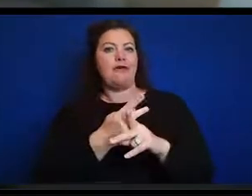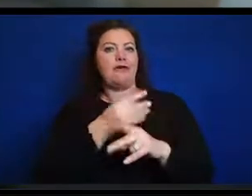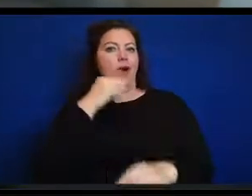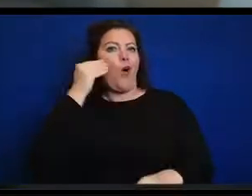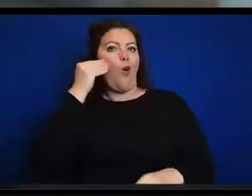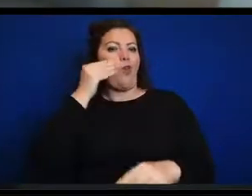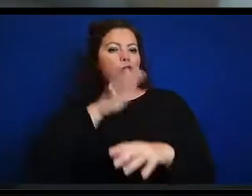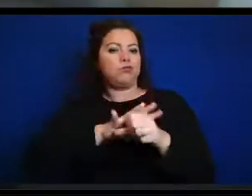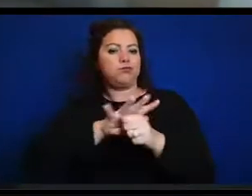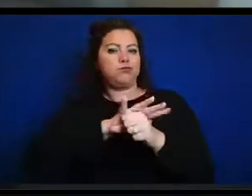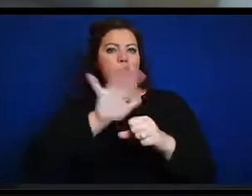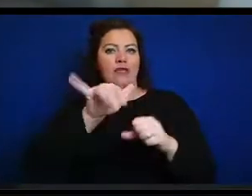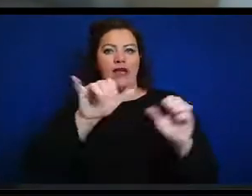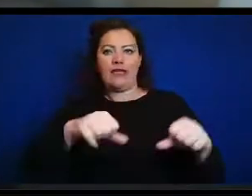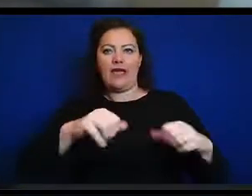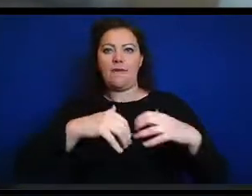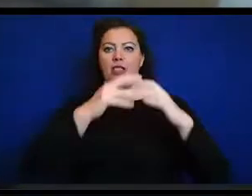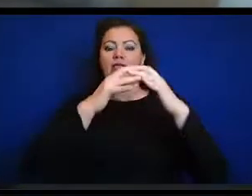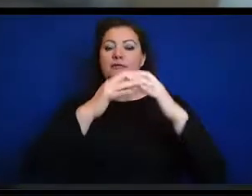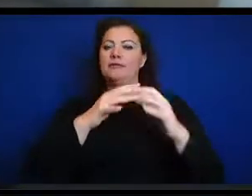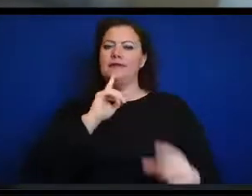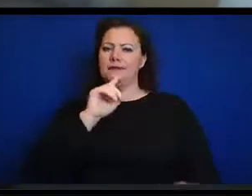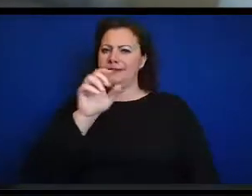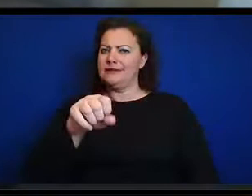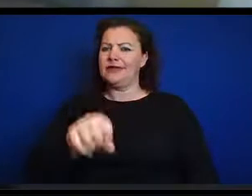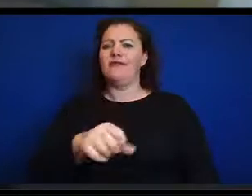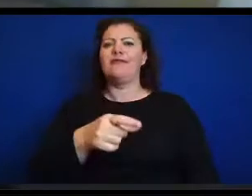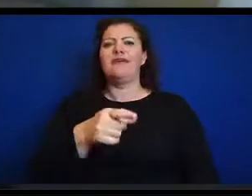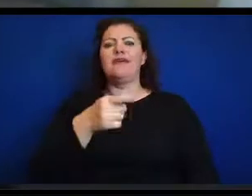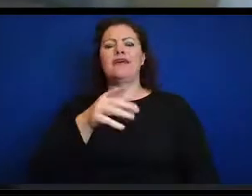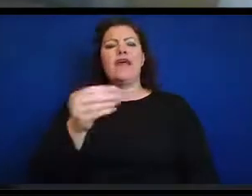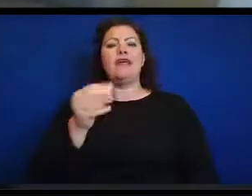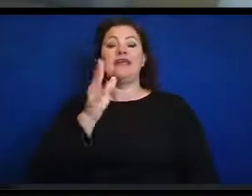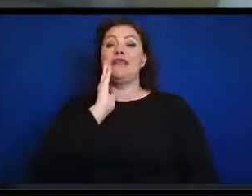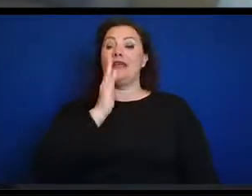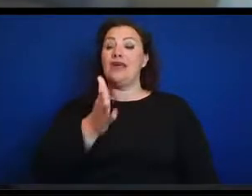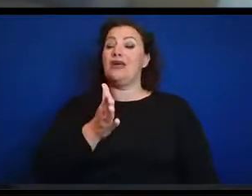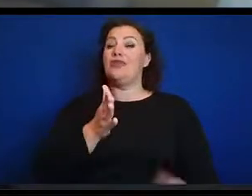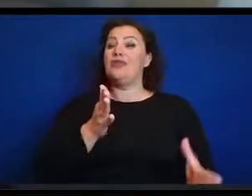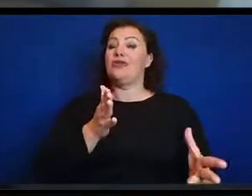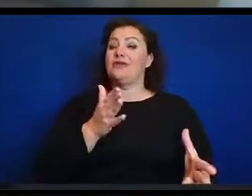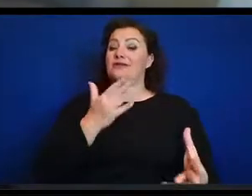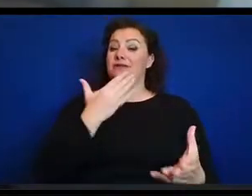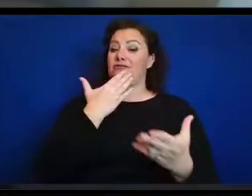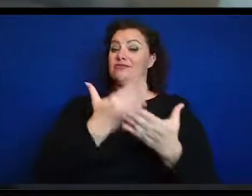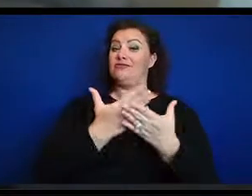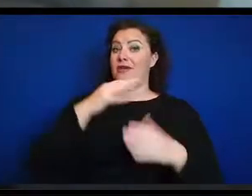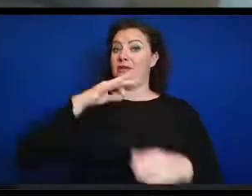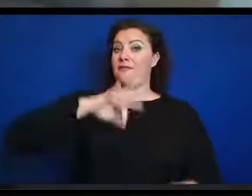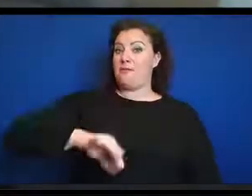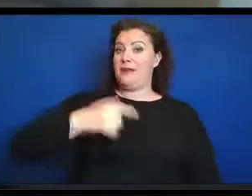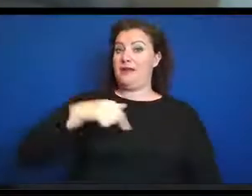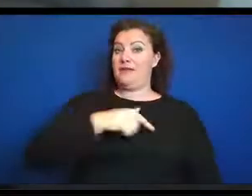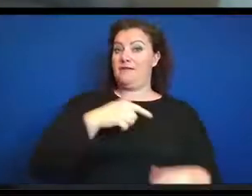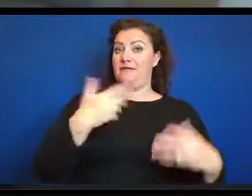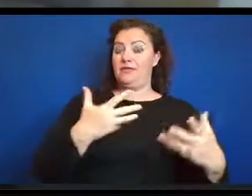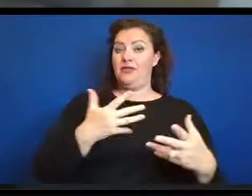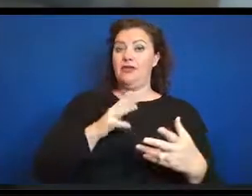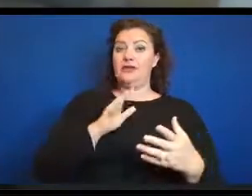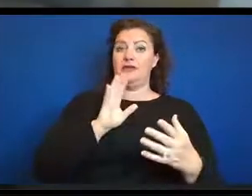erected. So absolutely, and it would behoove us to reach out to our local